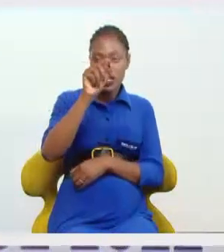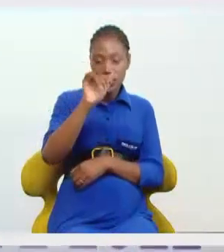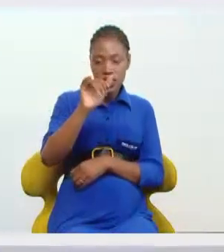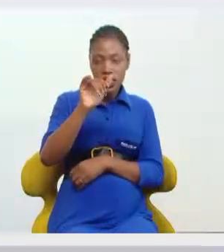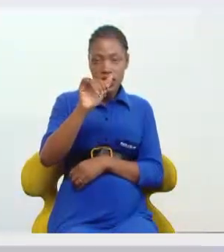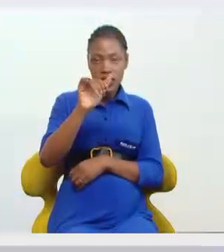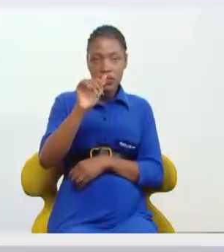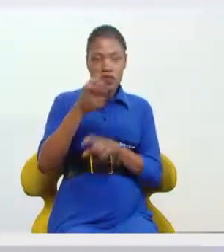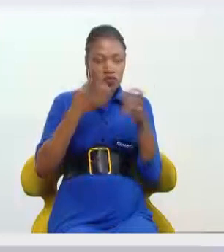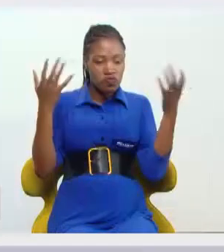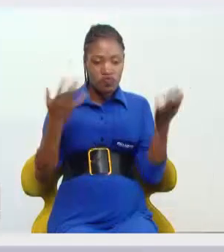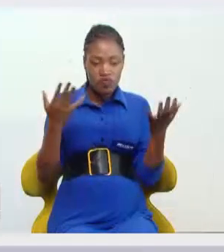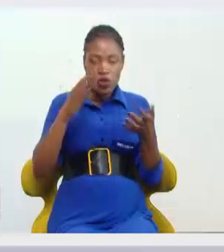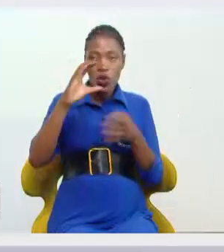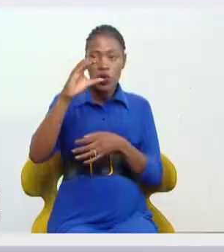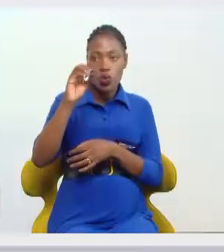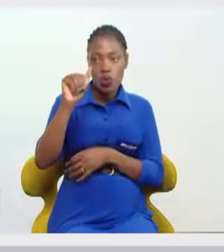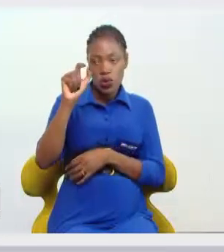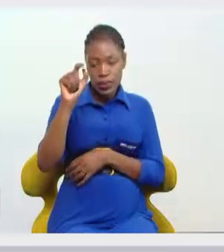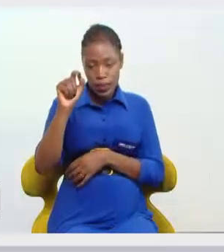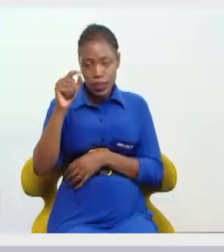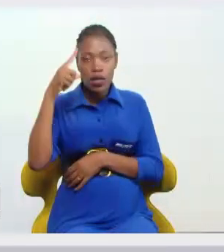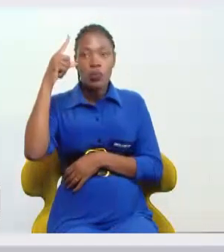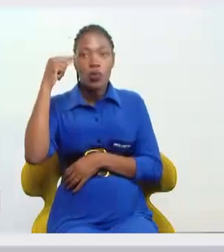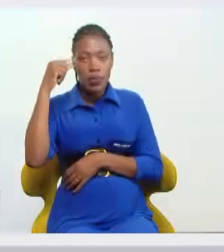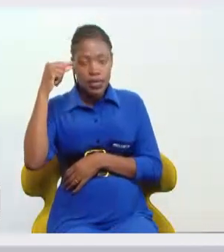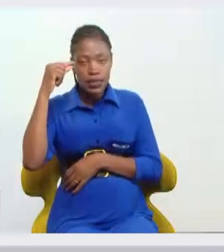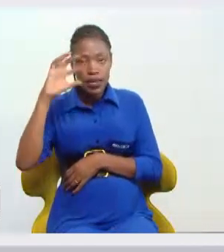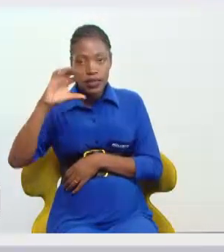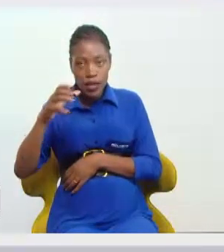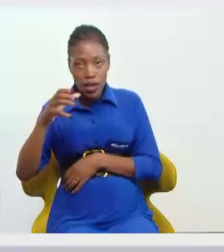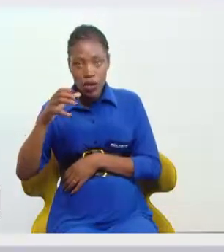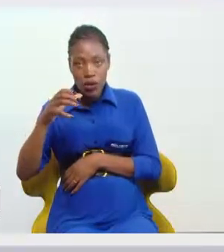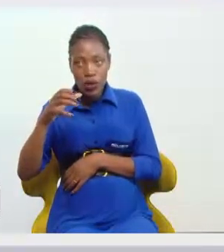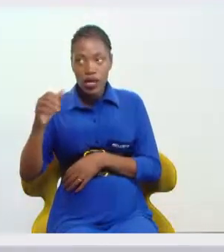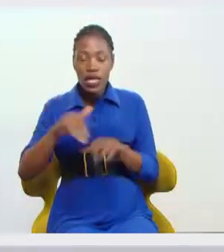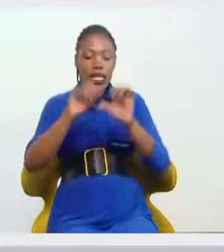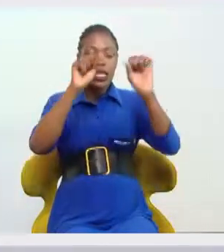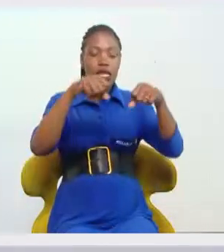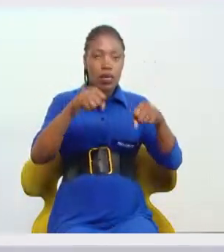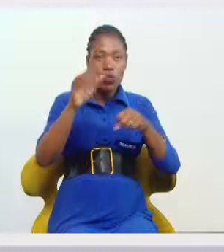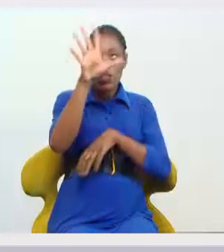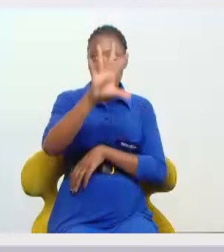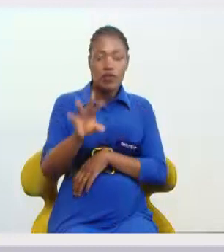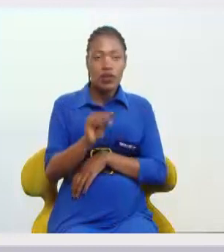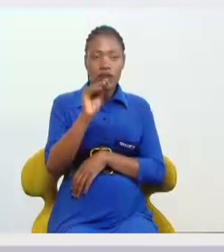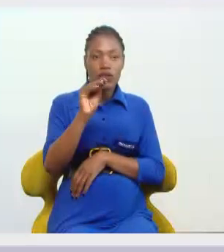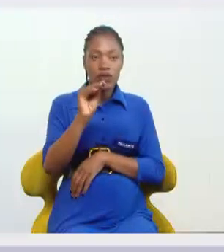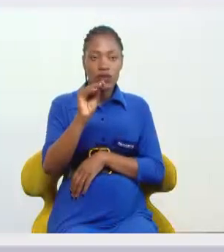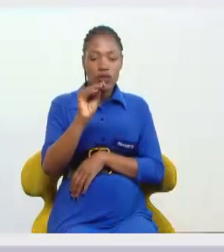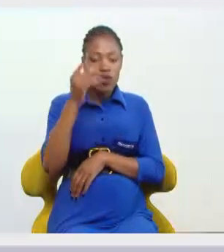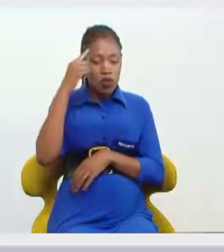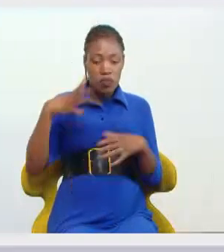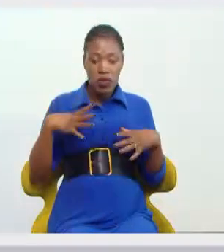kutoka mkoa wa Pwani, kata ya Mombasa, kituo cha Likoni inABLE Africa. For those who